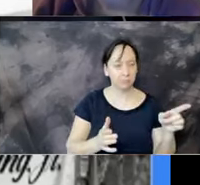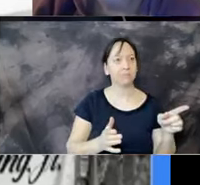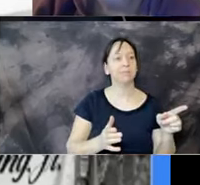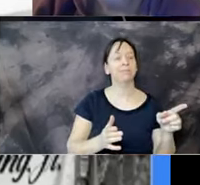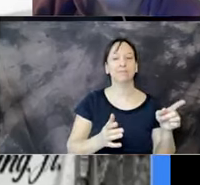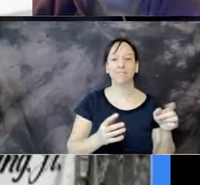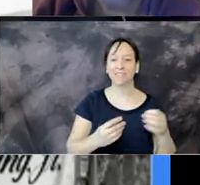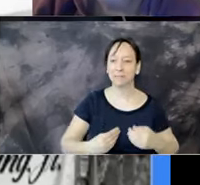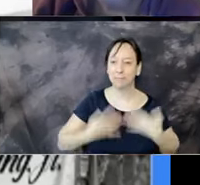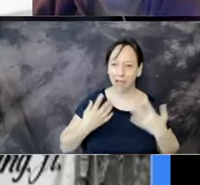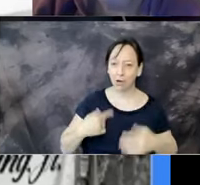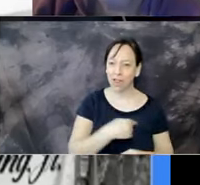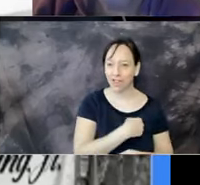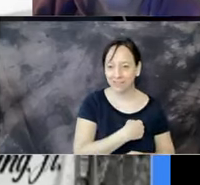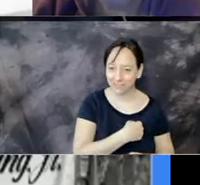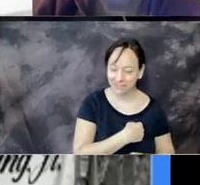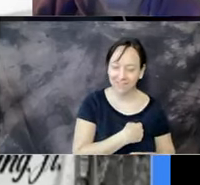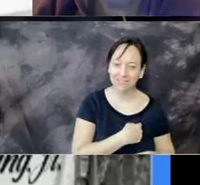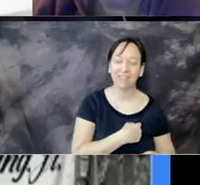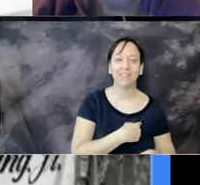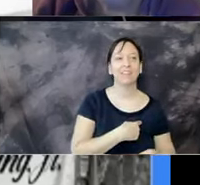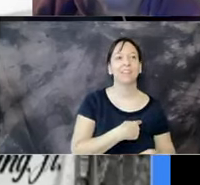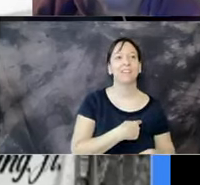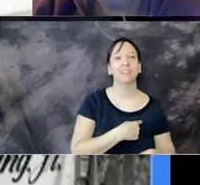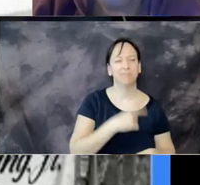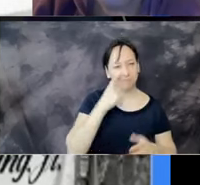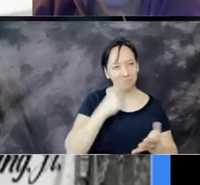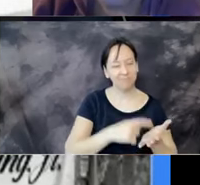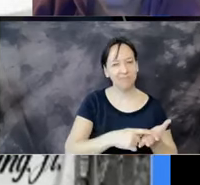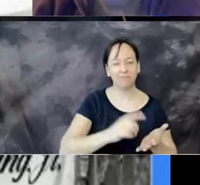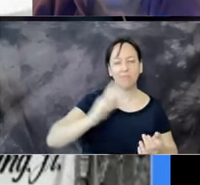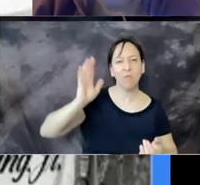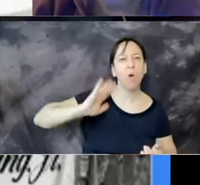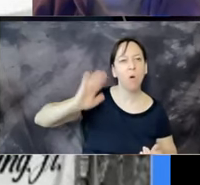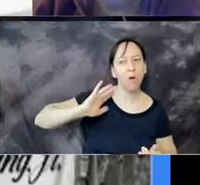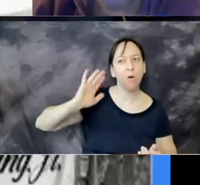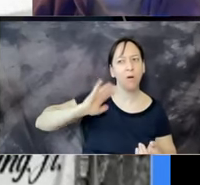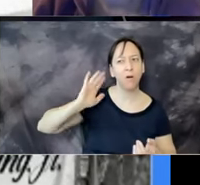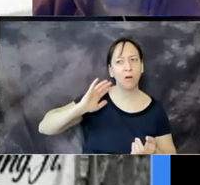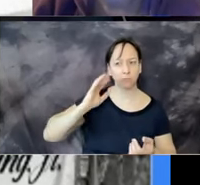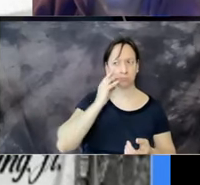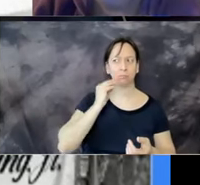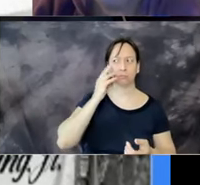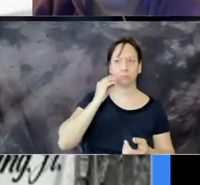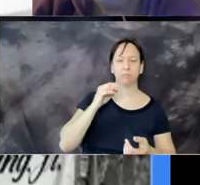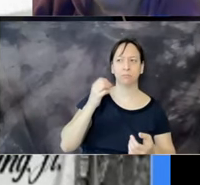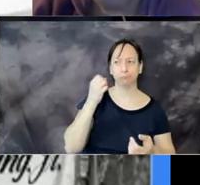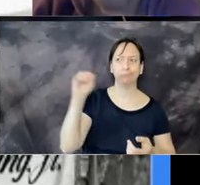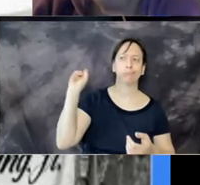activisms who came before us. These act today,